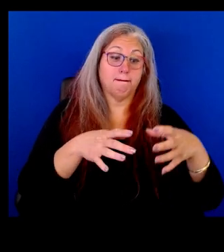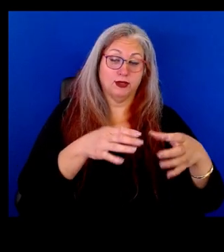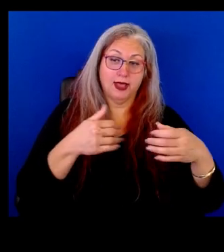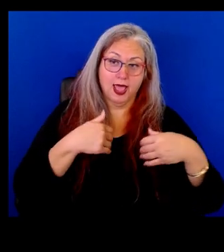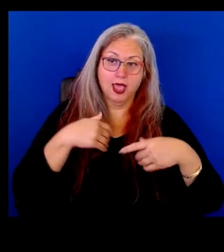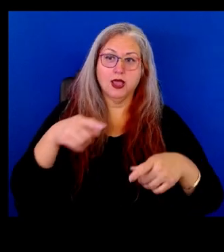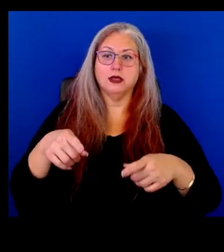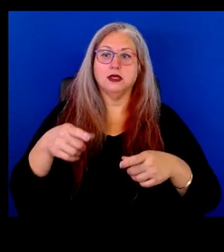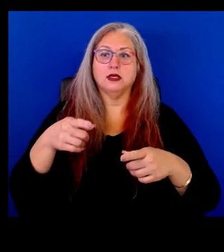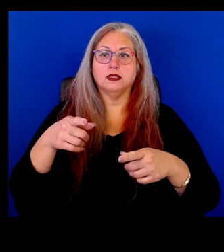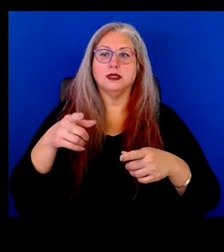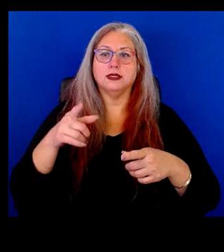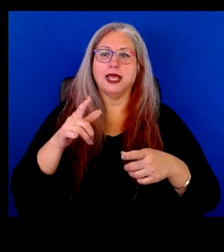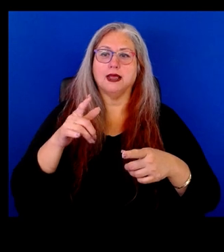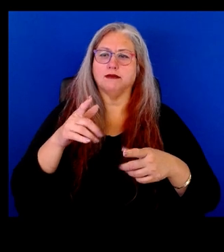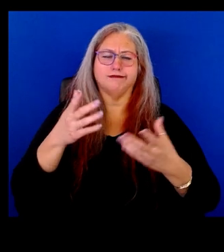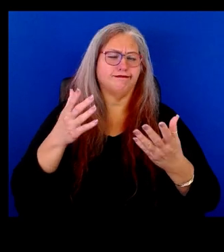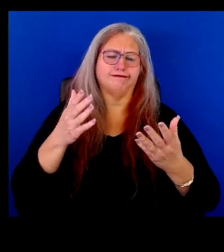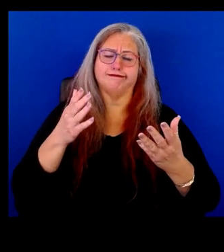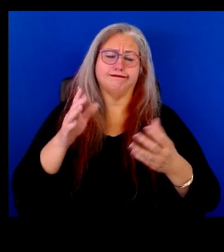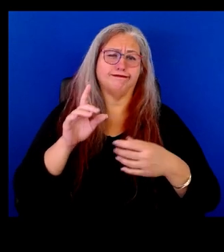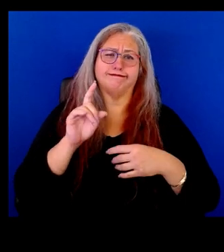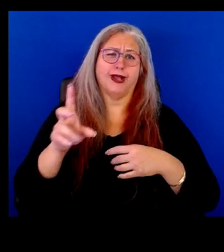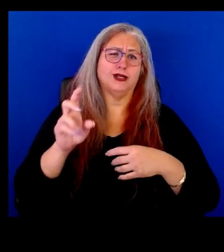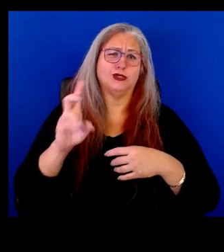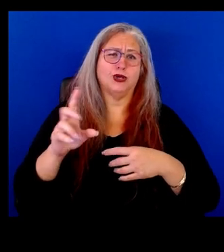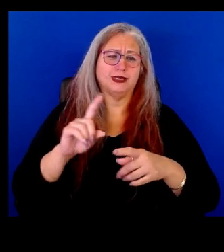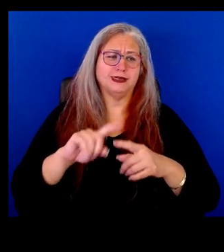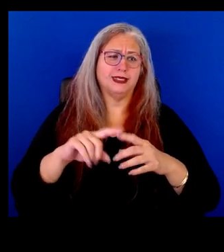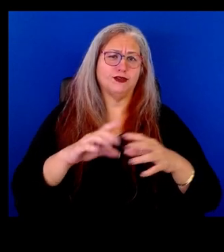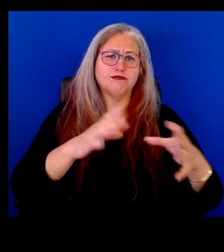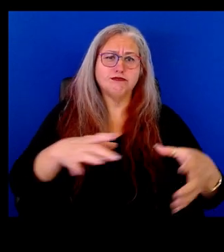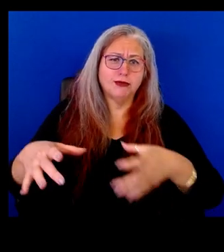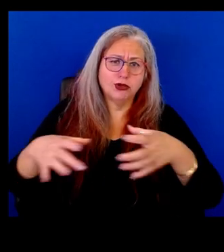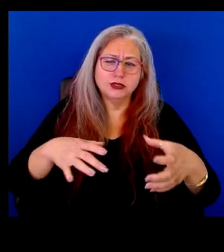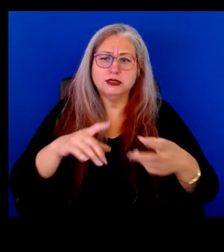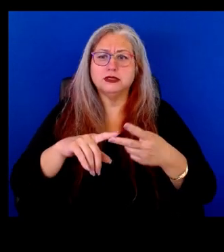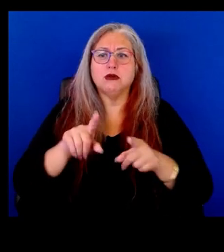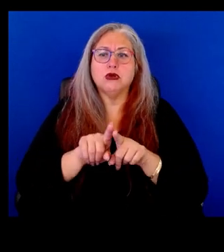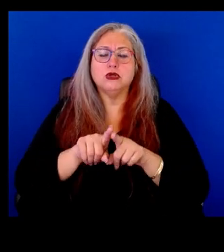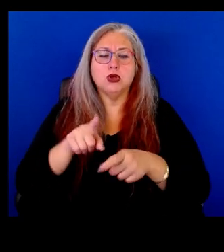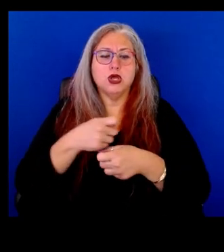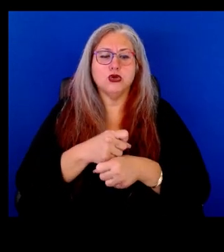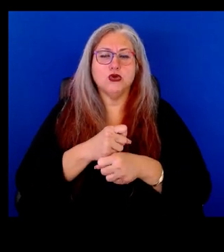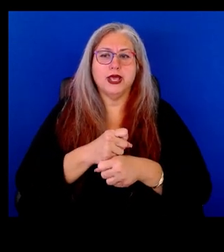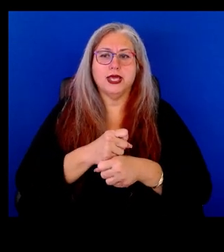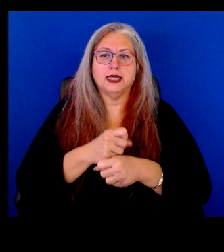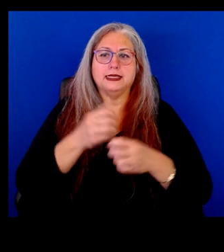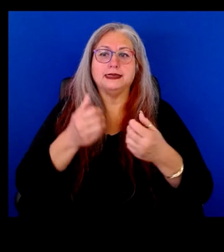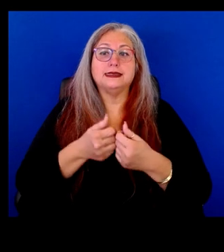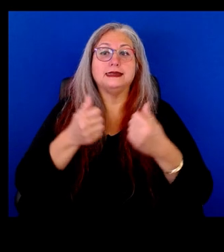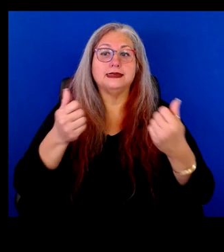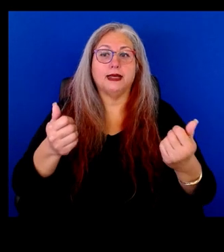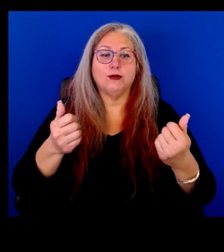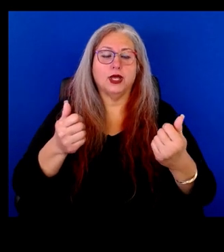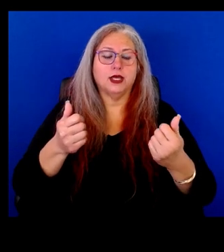these meals, there were like hundreds of portions, in addition to creating